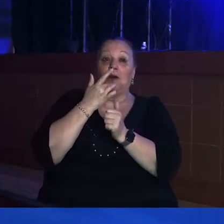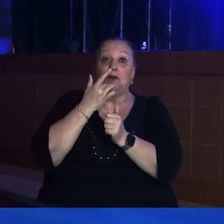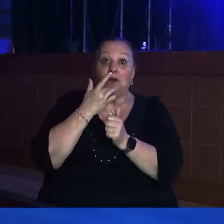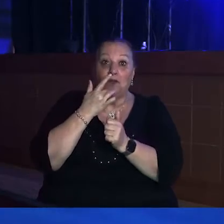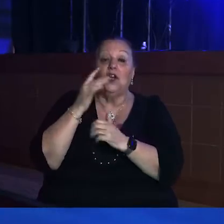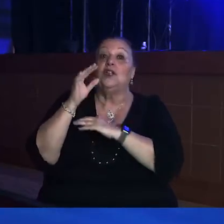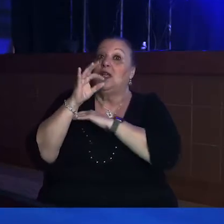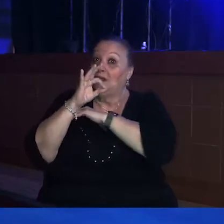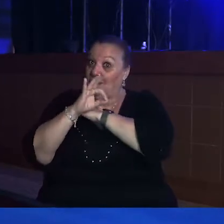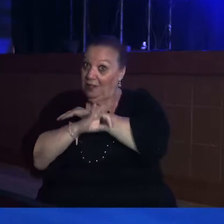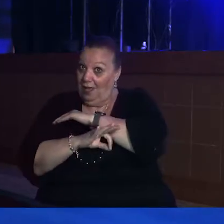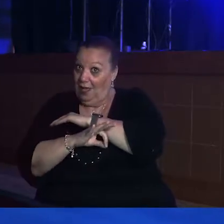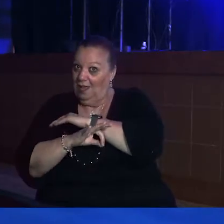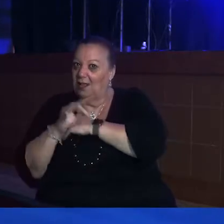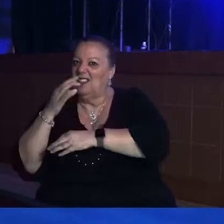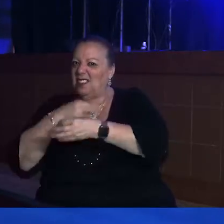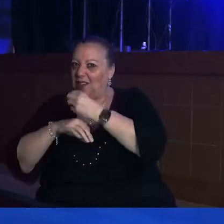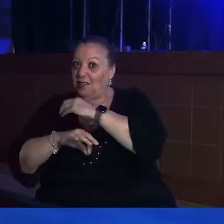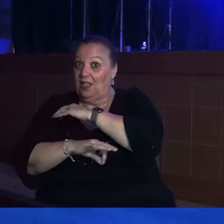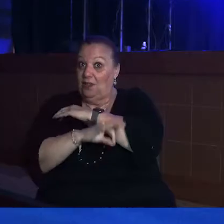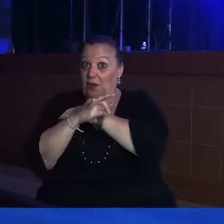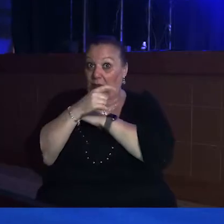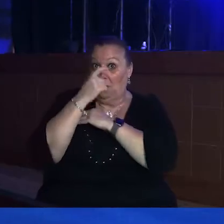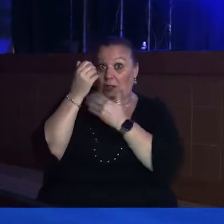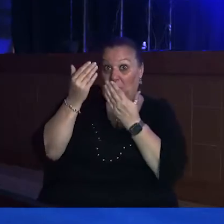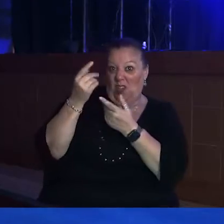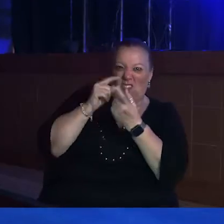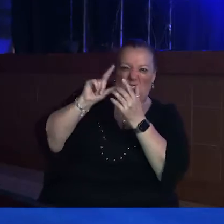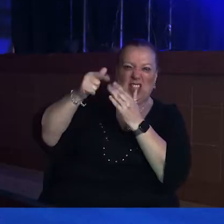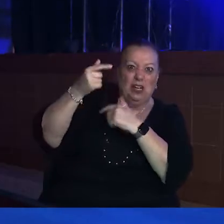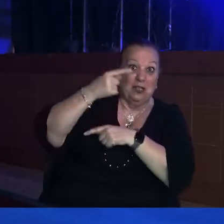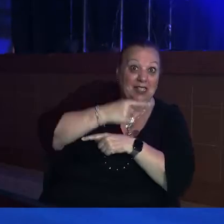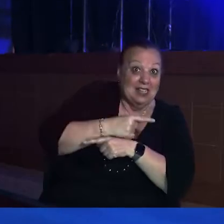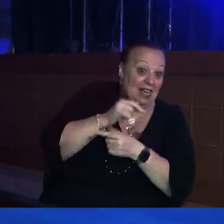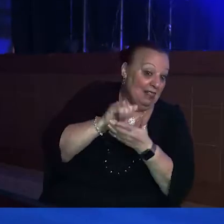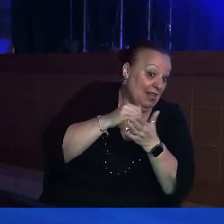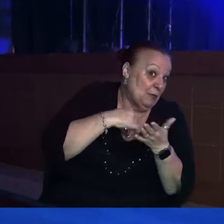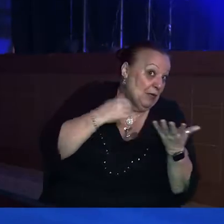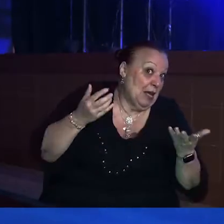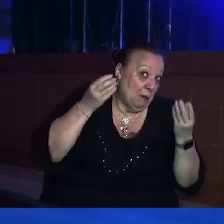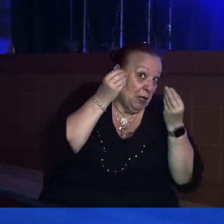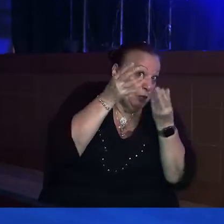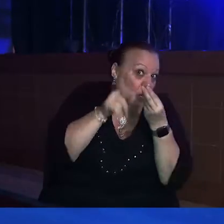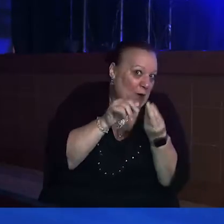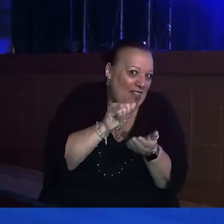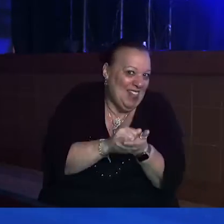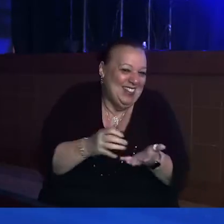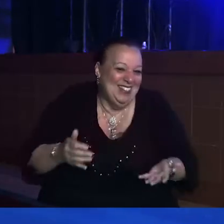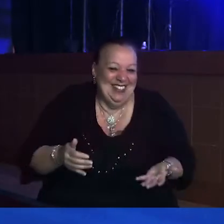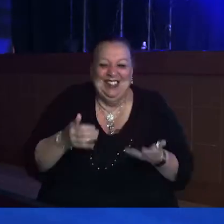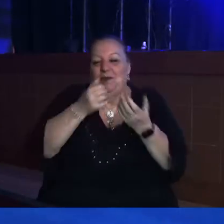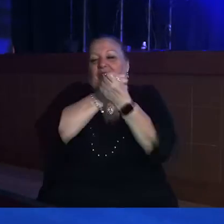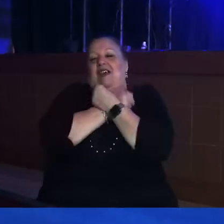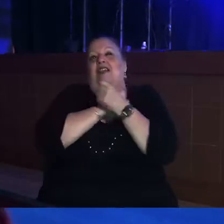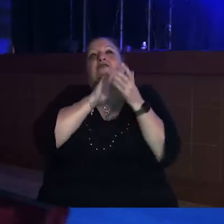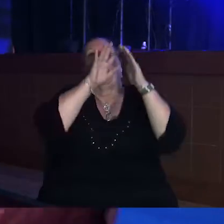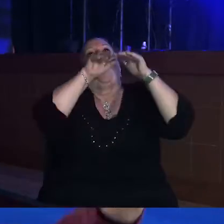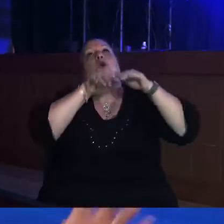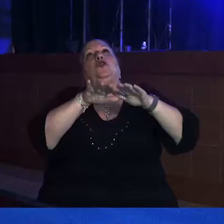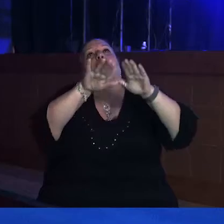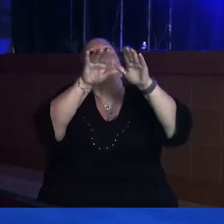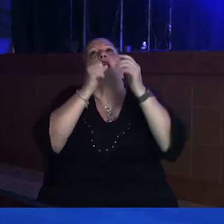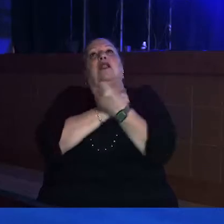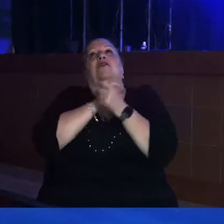to sunrise because they come later in the day. That's just me. I'm just letting you know about that. But I love the ocean, and I love being there and seeing the